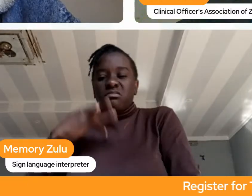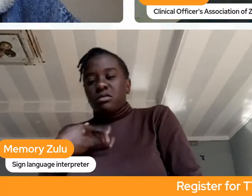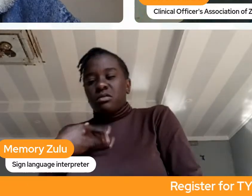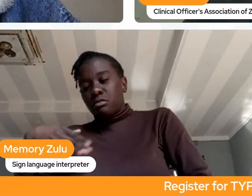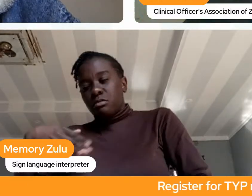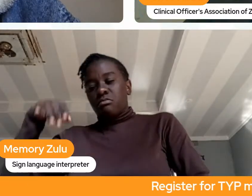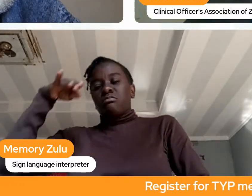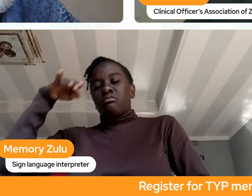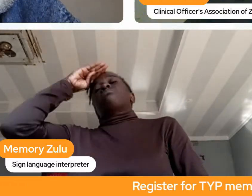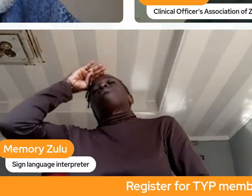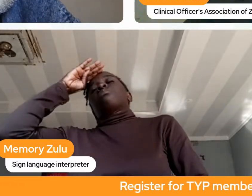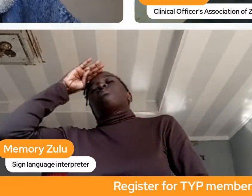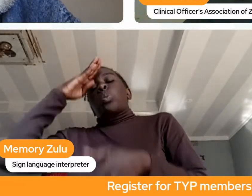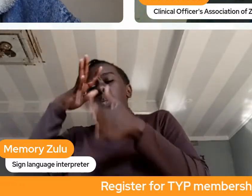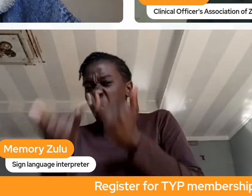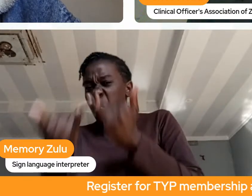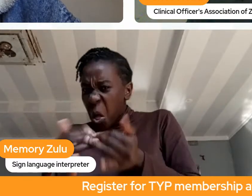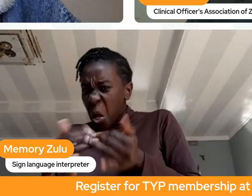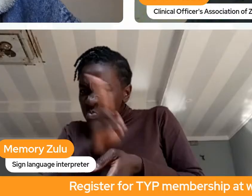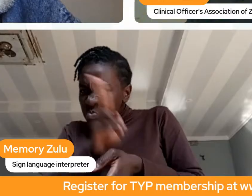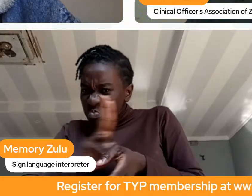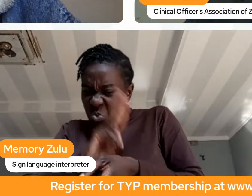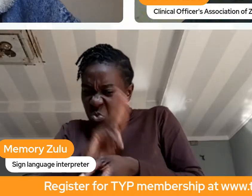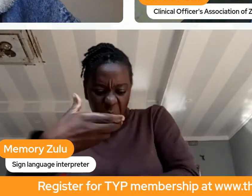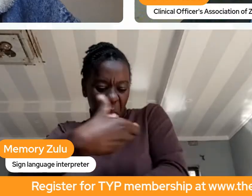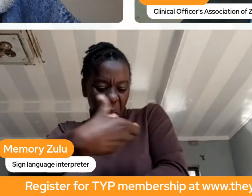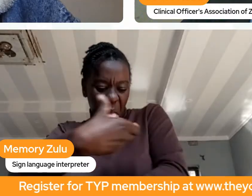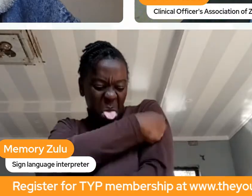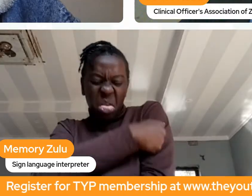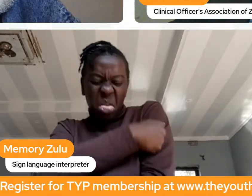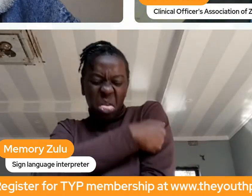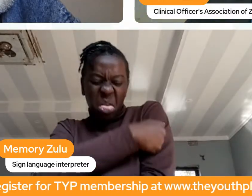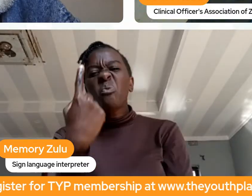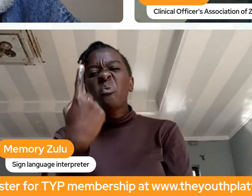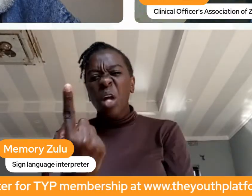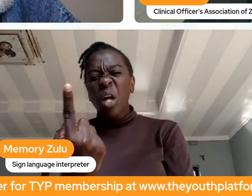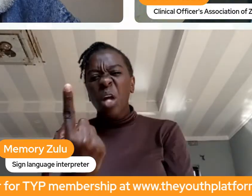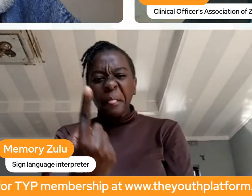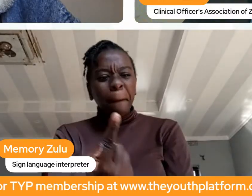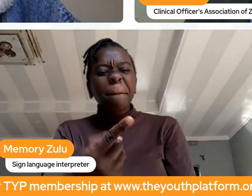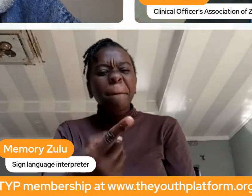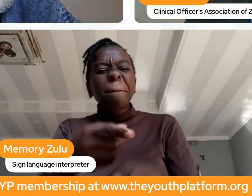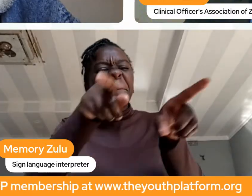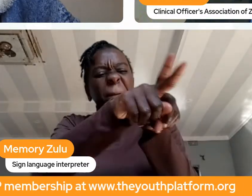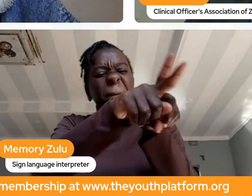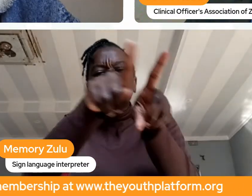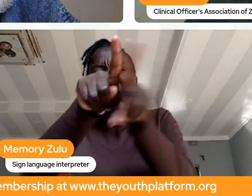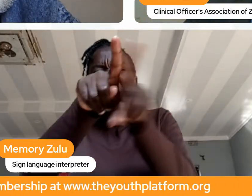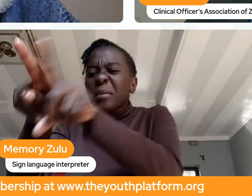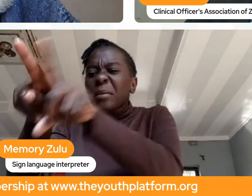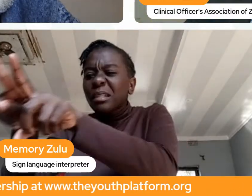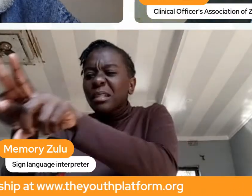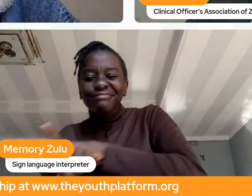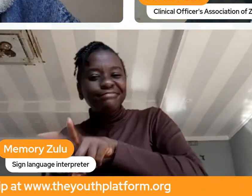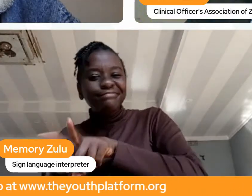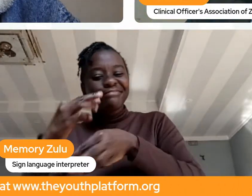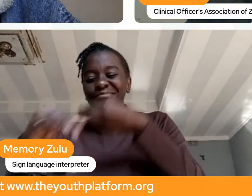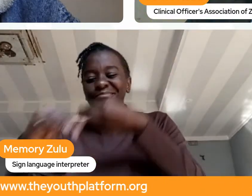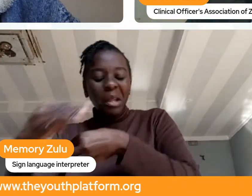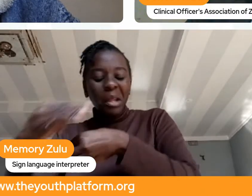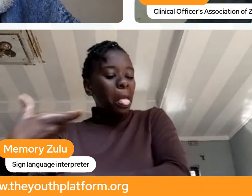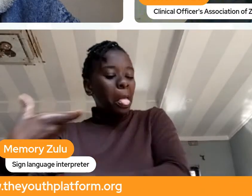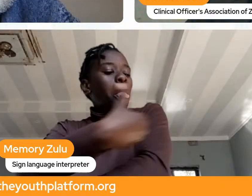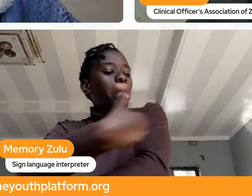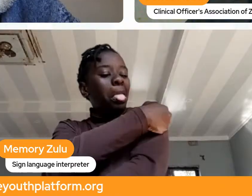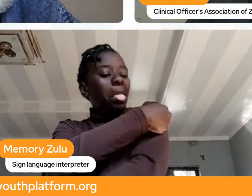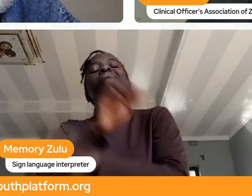the hepatitis also, which is a sexually transmitted disease. Also, you need to avoid also alcohol.